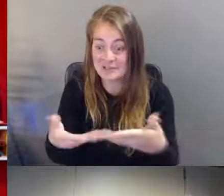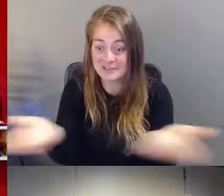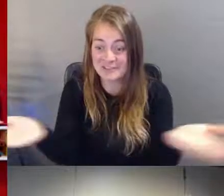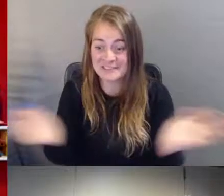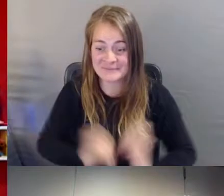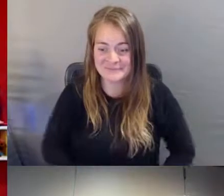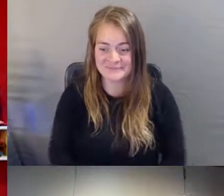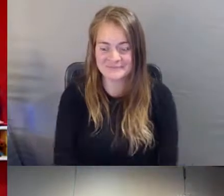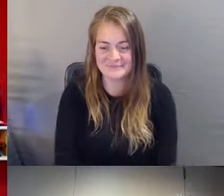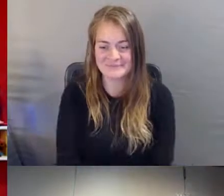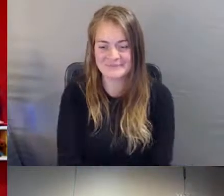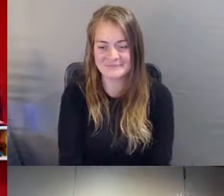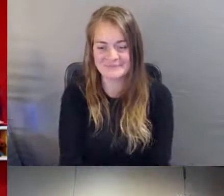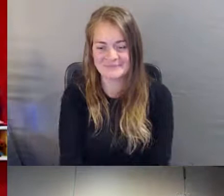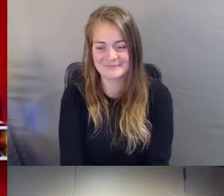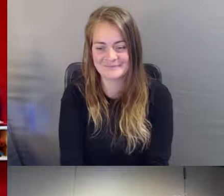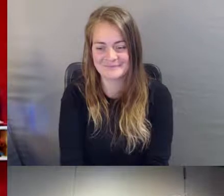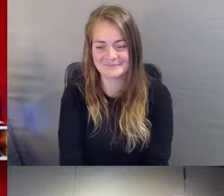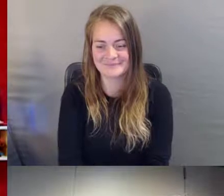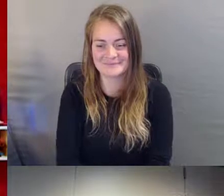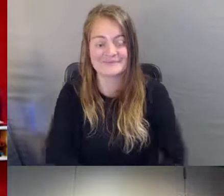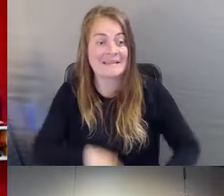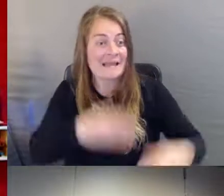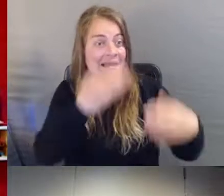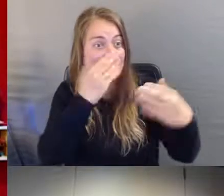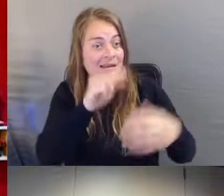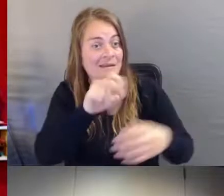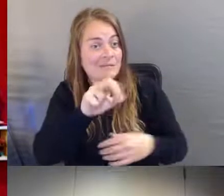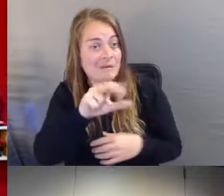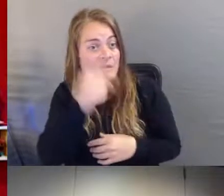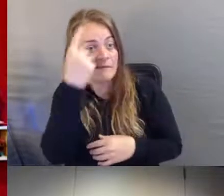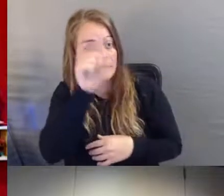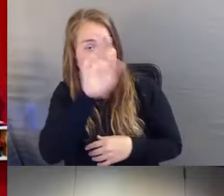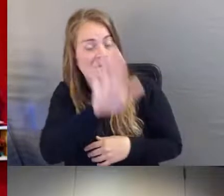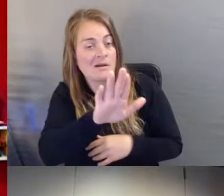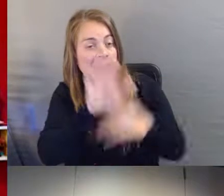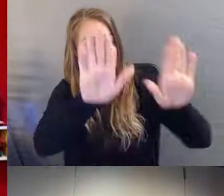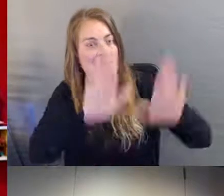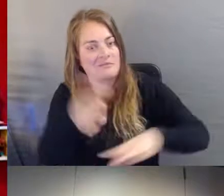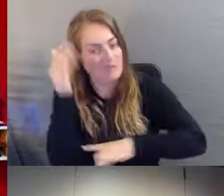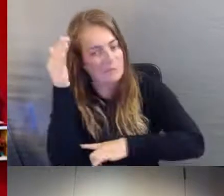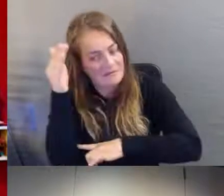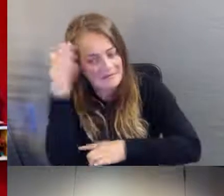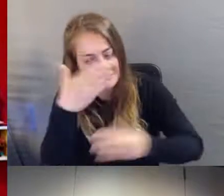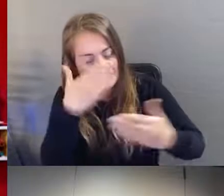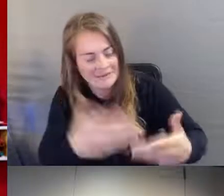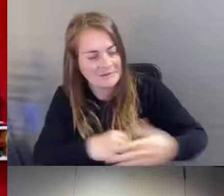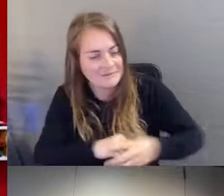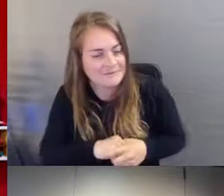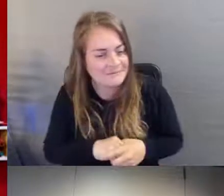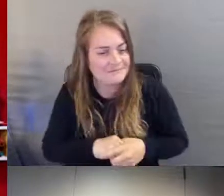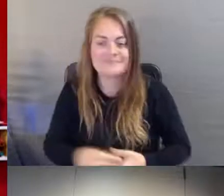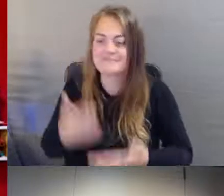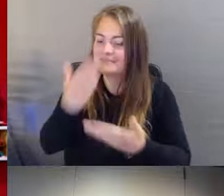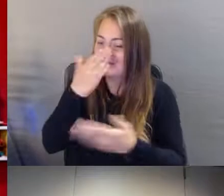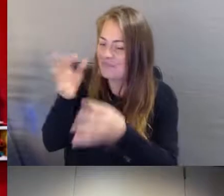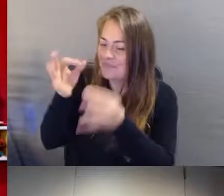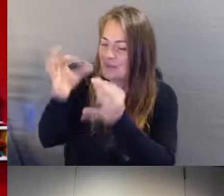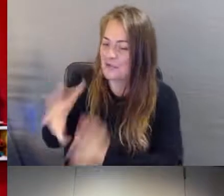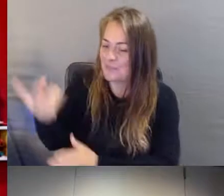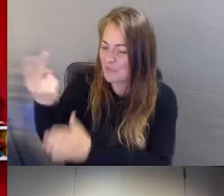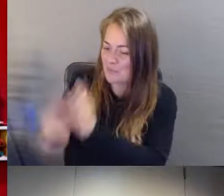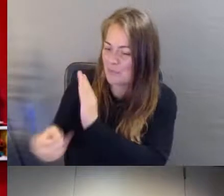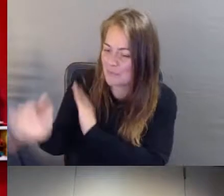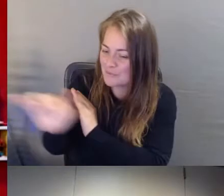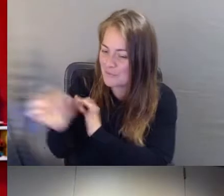any. Thank you so much, Marco, for your wonderful presentation. And thank you to the ASL interpreters